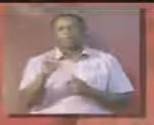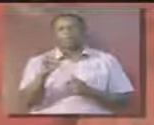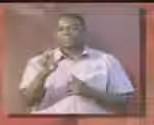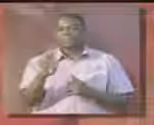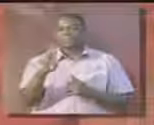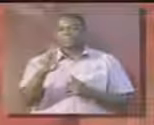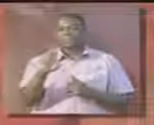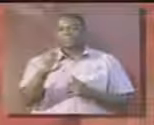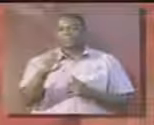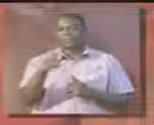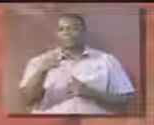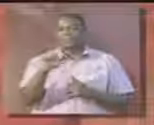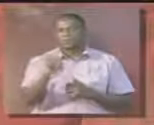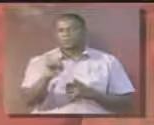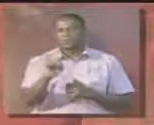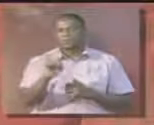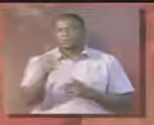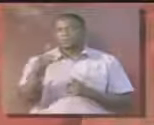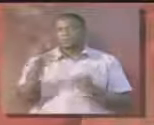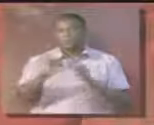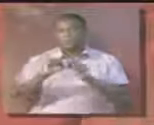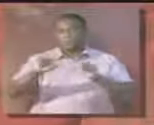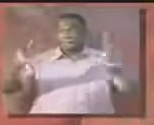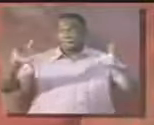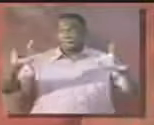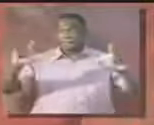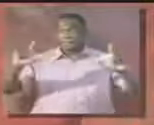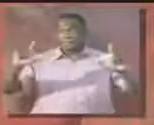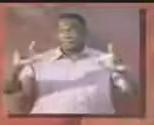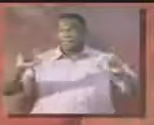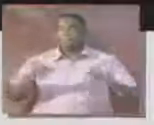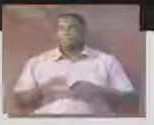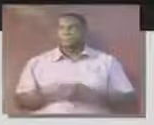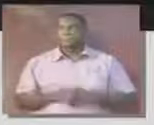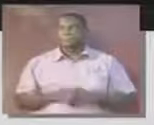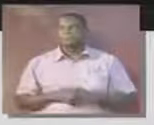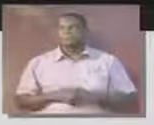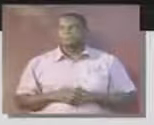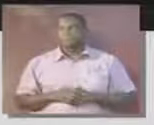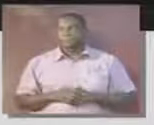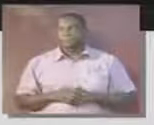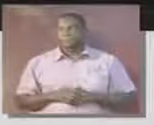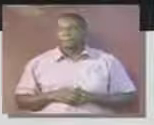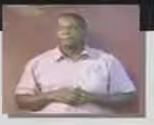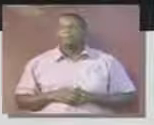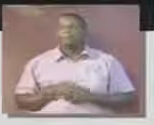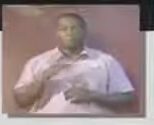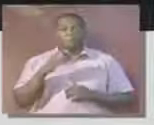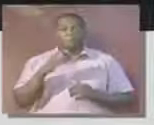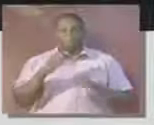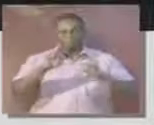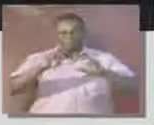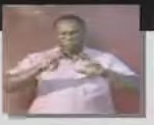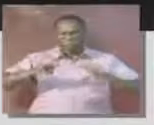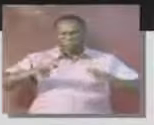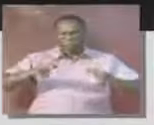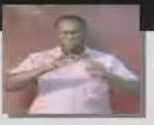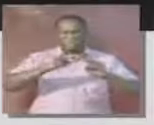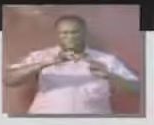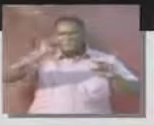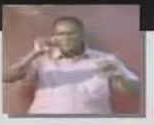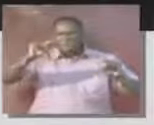If we can have the first slide, please, we'll go directly into the epidemic curve for this epidemiologic update. Next slide,